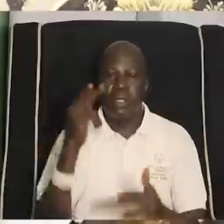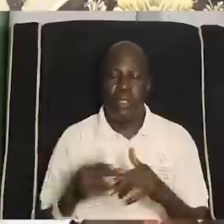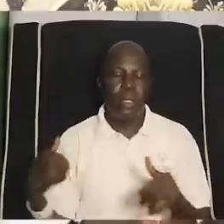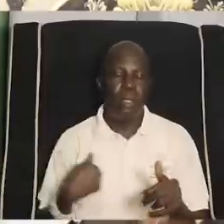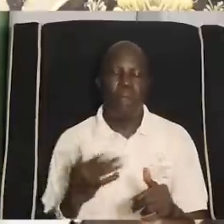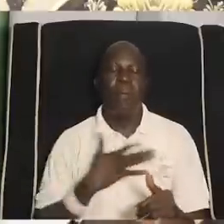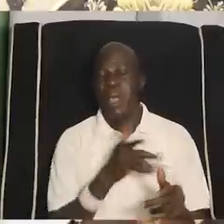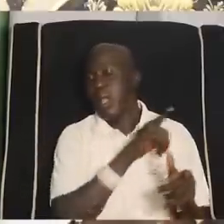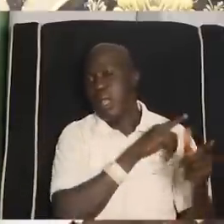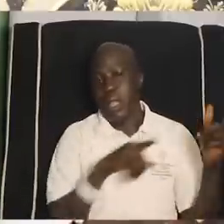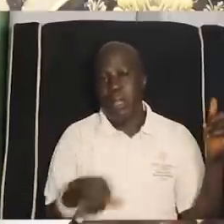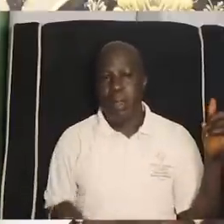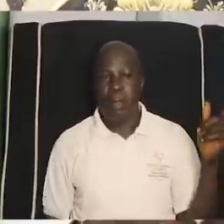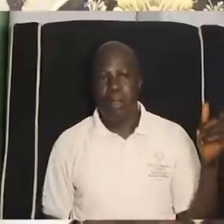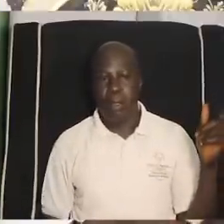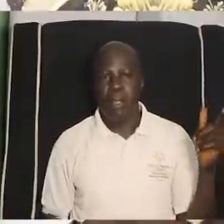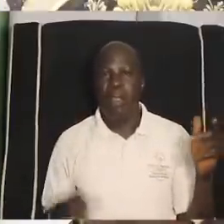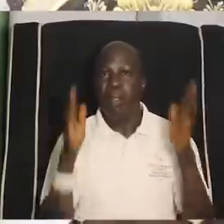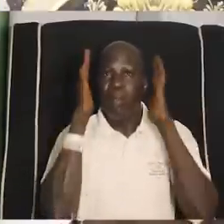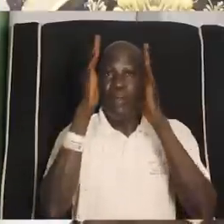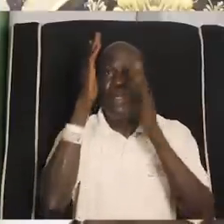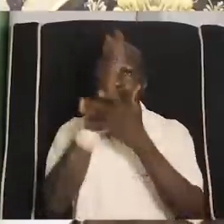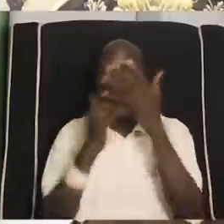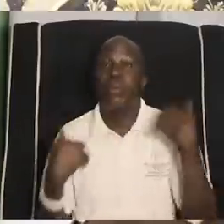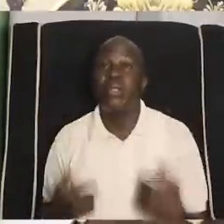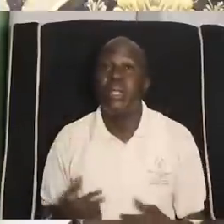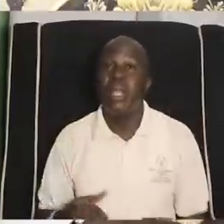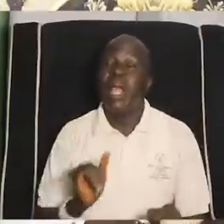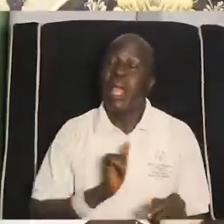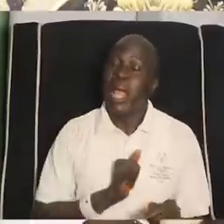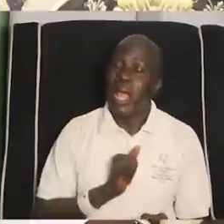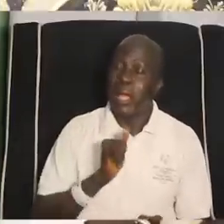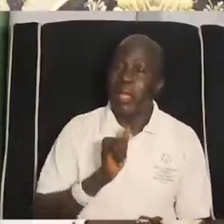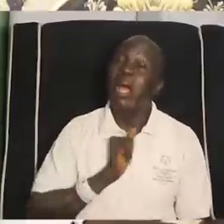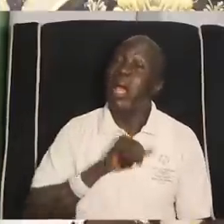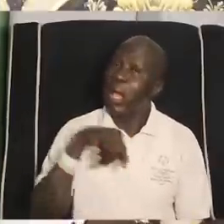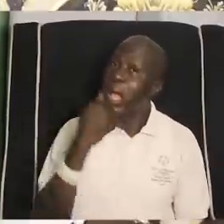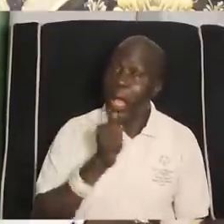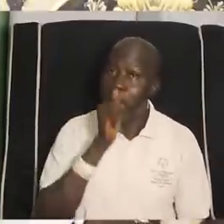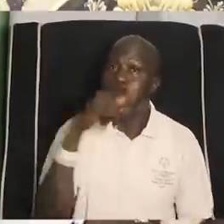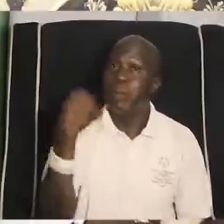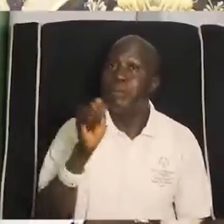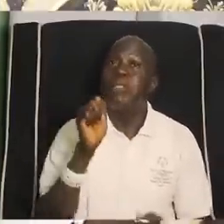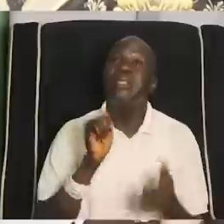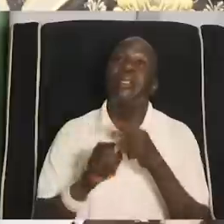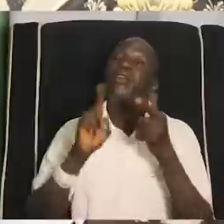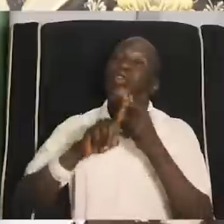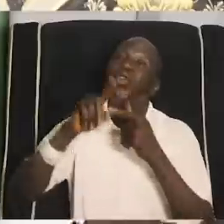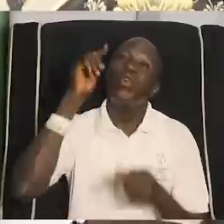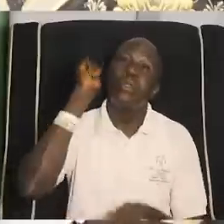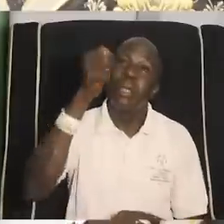Oluwa. Jesus name and Lord. Praise somebody. Assure them that there is